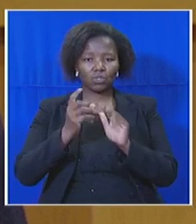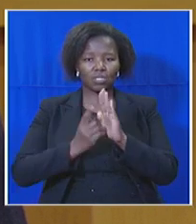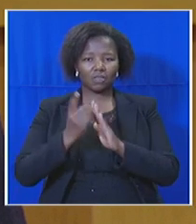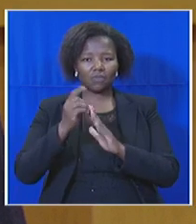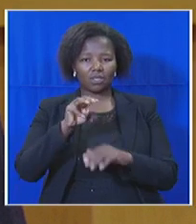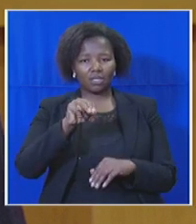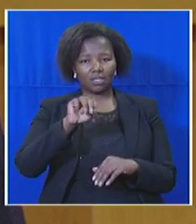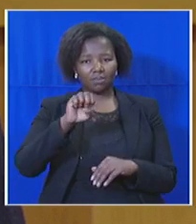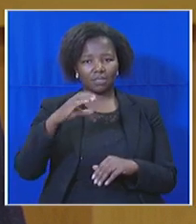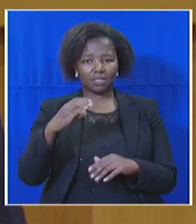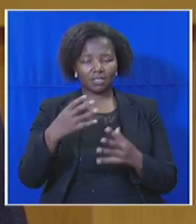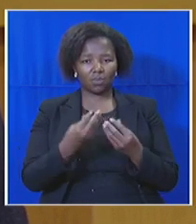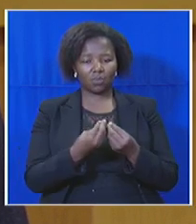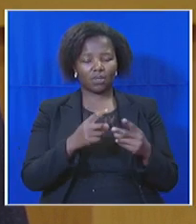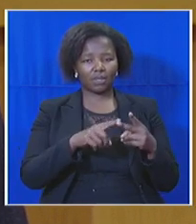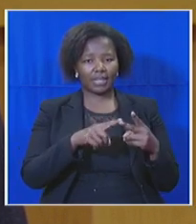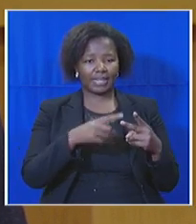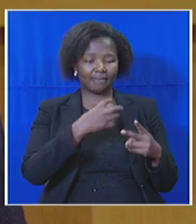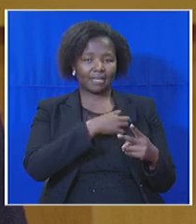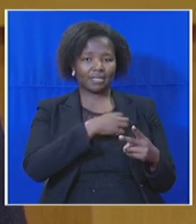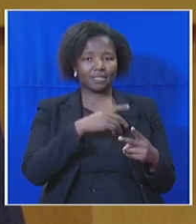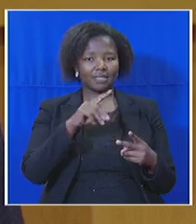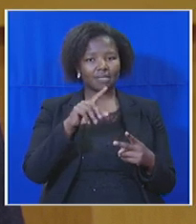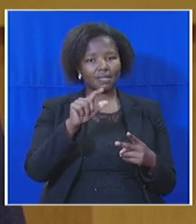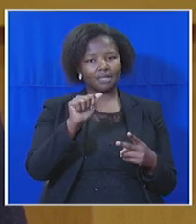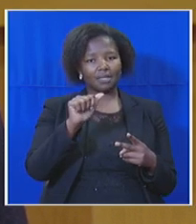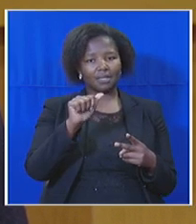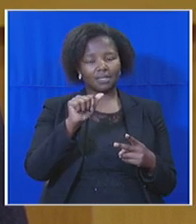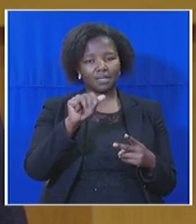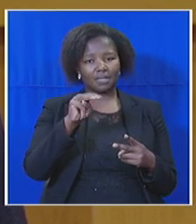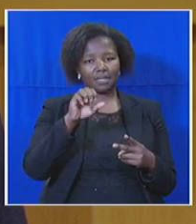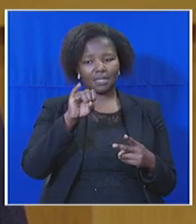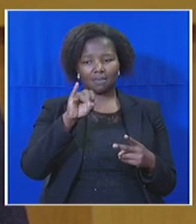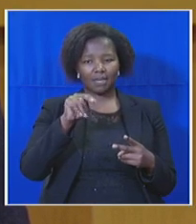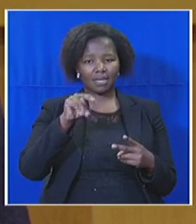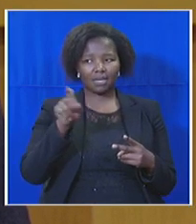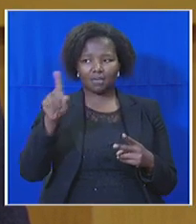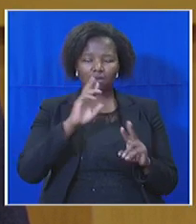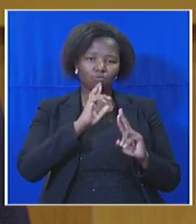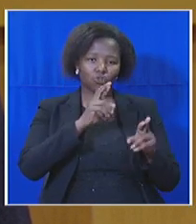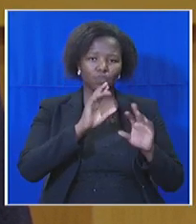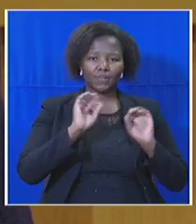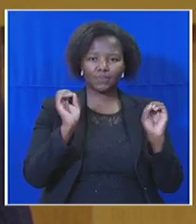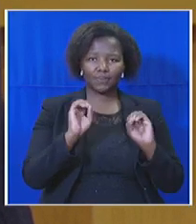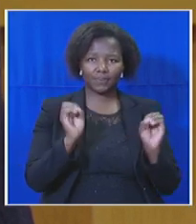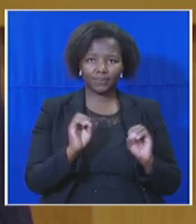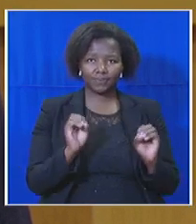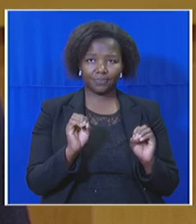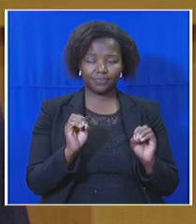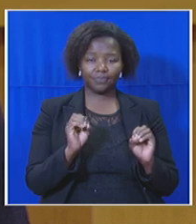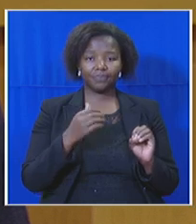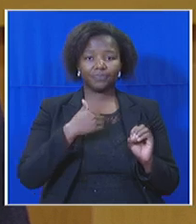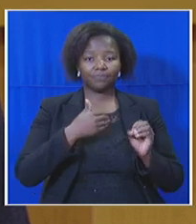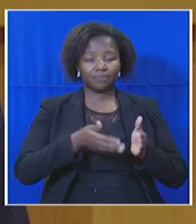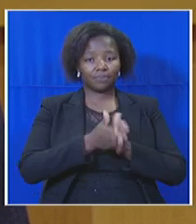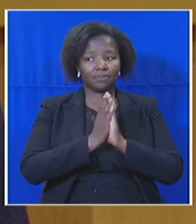Minister Dlamini herself for intervention, no response whatsoever has been received. Requests to the